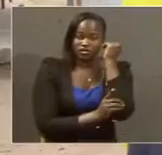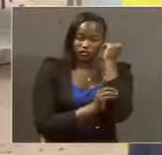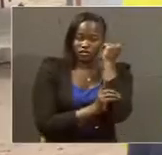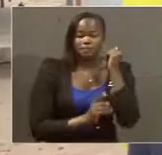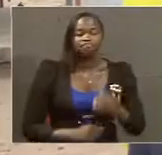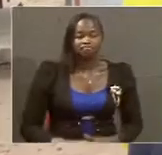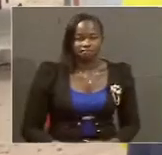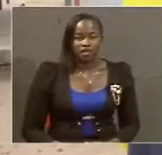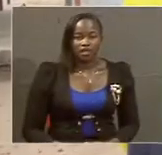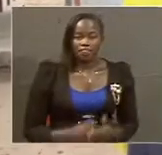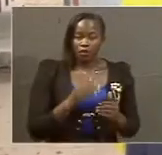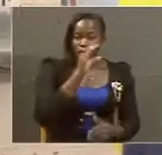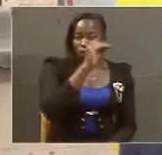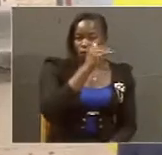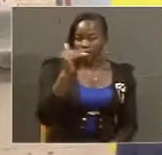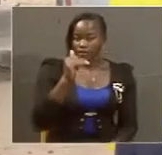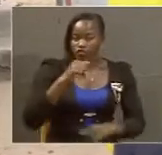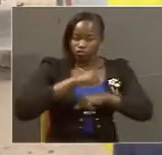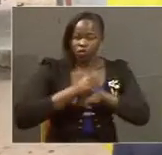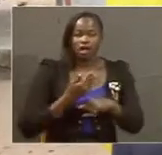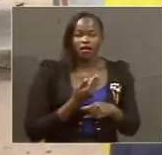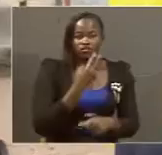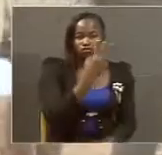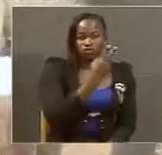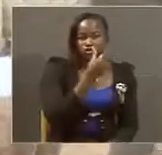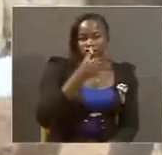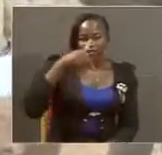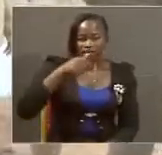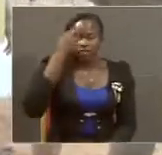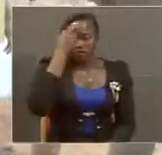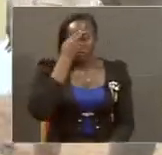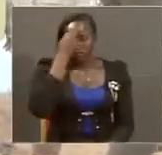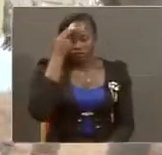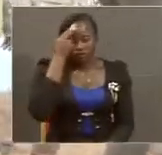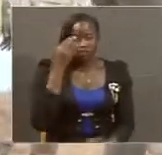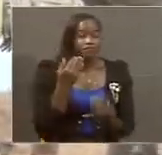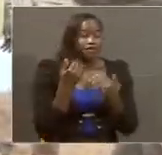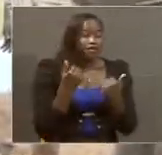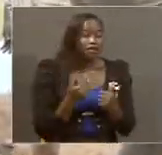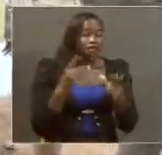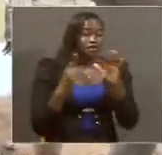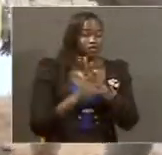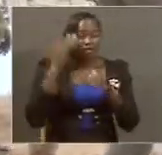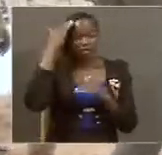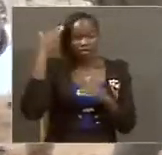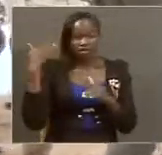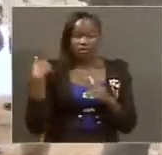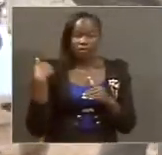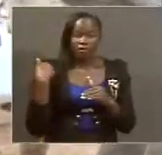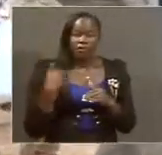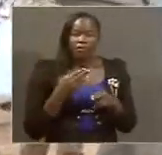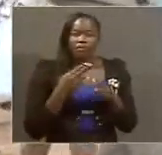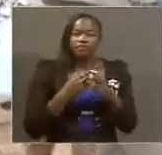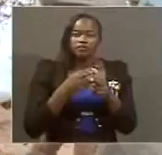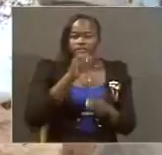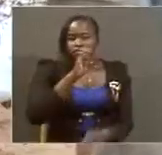The O-level school has a total of 267 students. According to the deputy head teacher, Mr. Ichirao